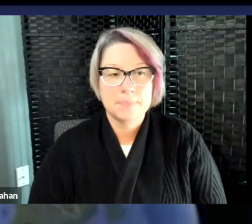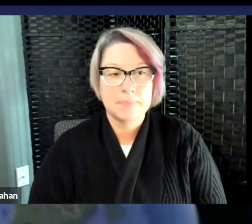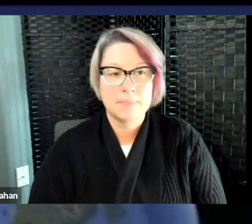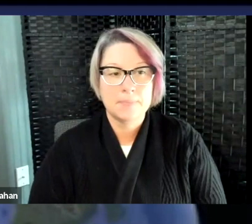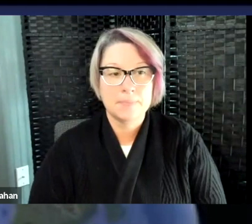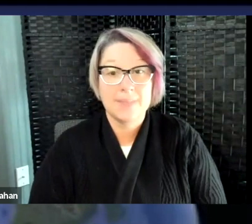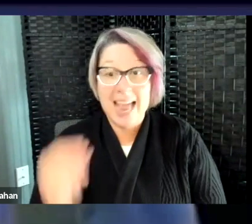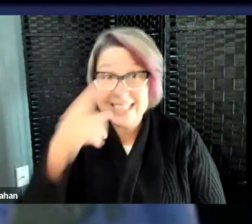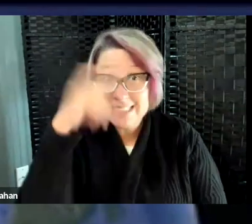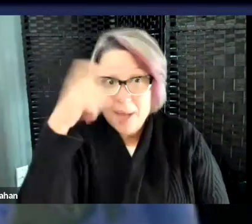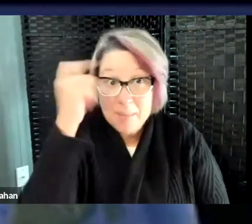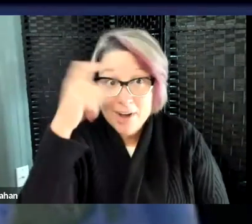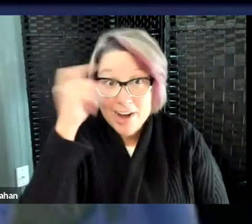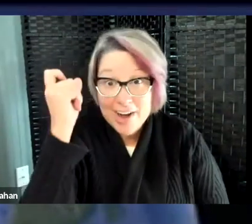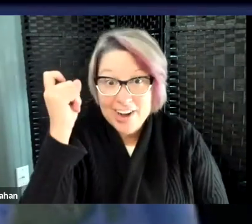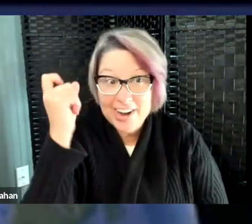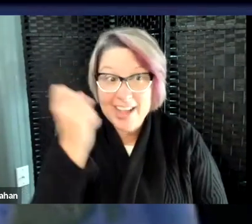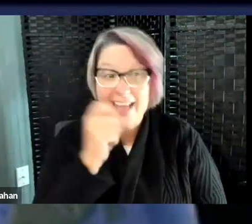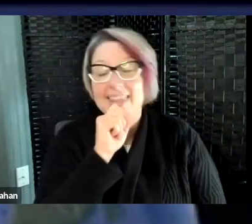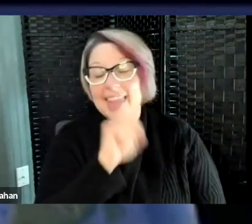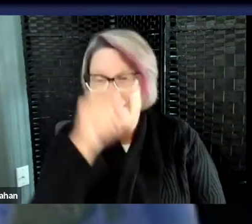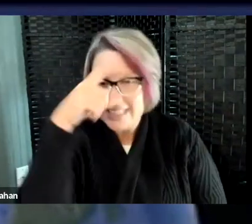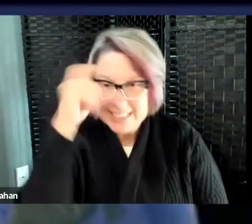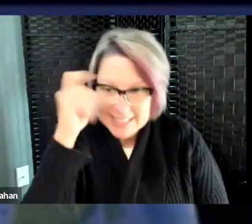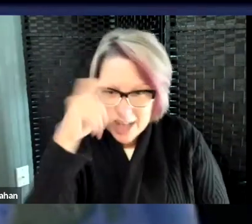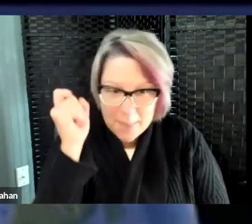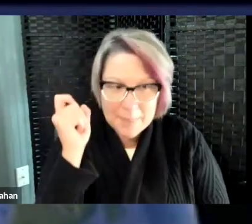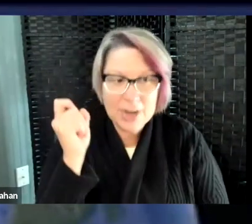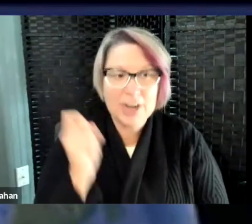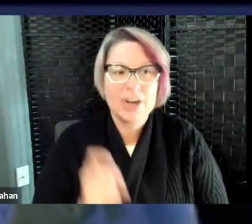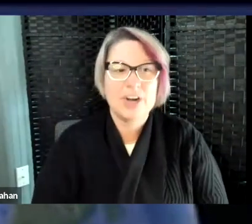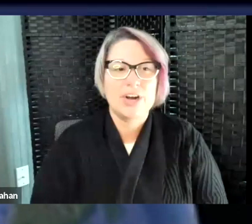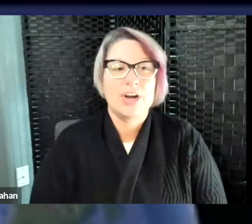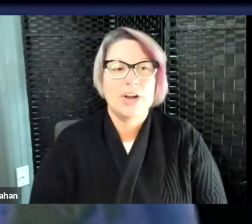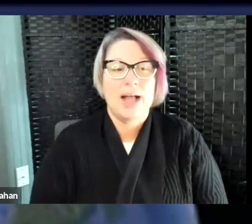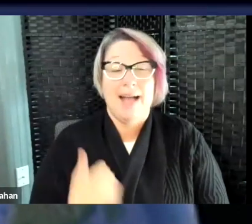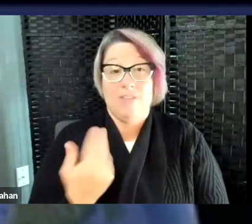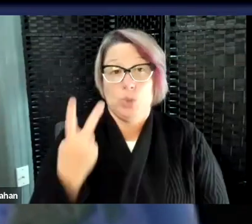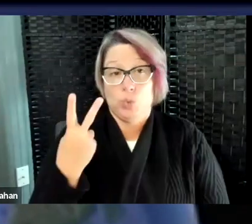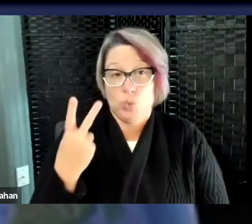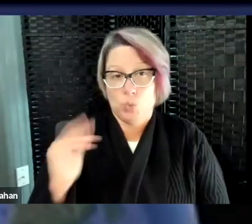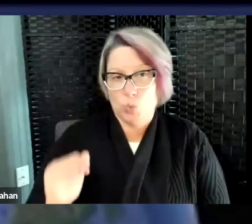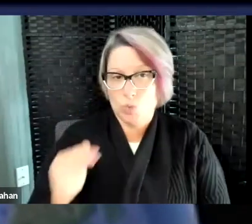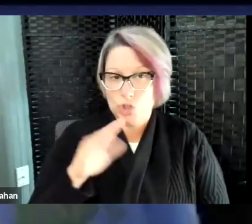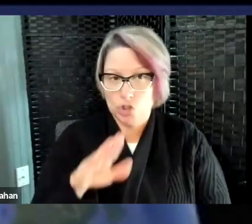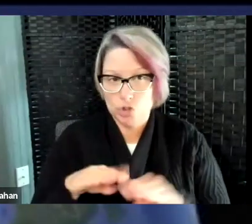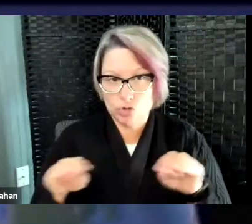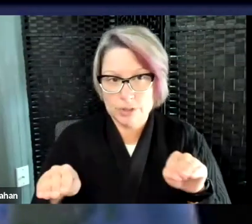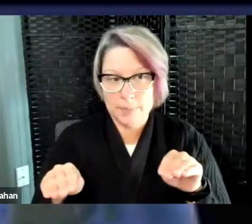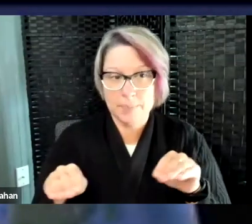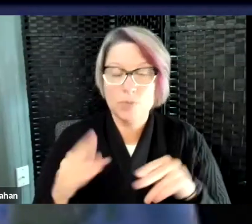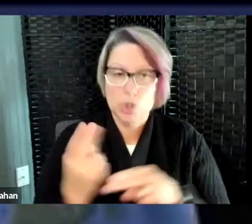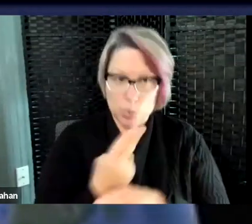it's summertime, guys. I love it. I love that it's summer. And, I have two young children who use